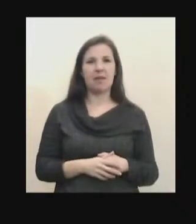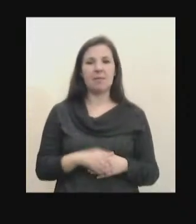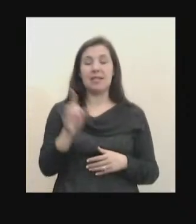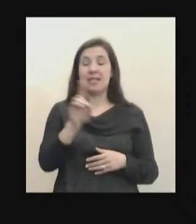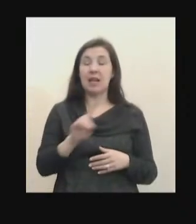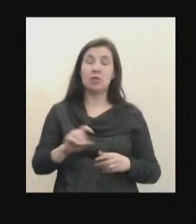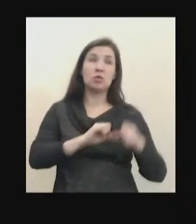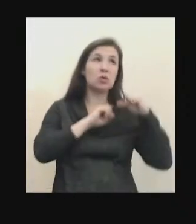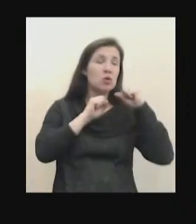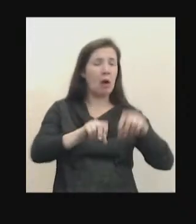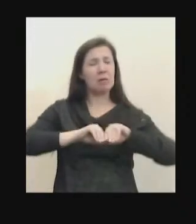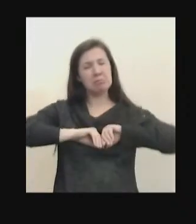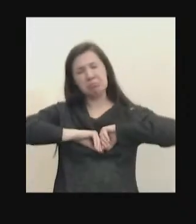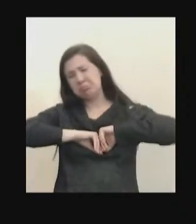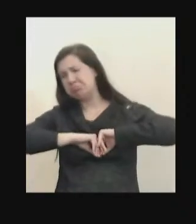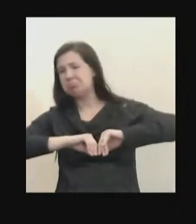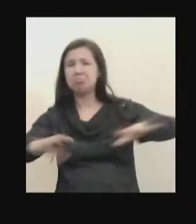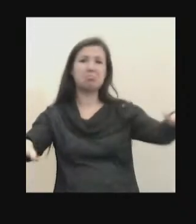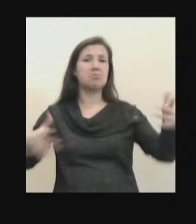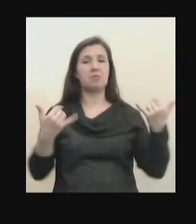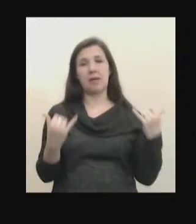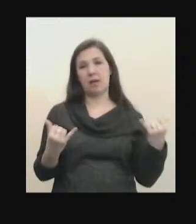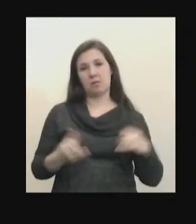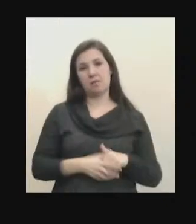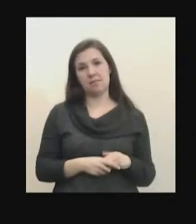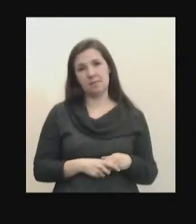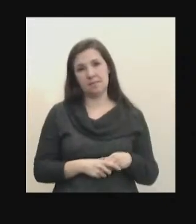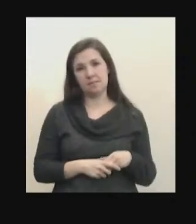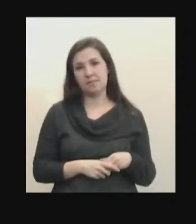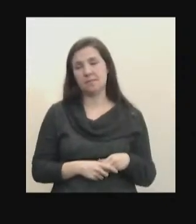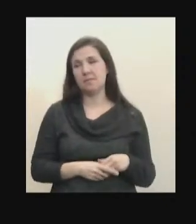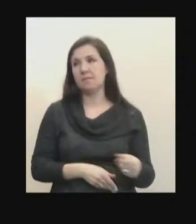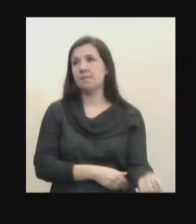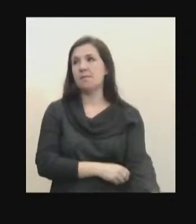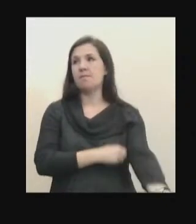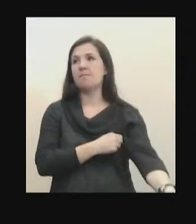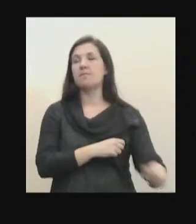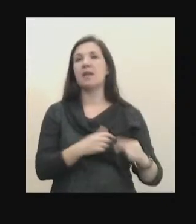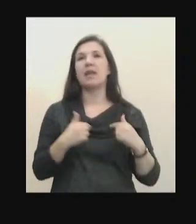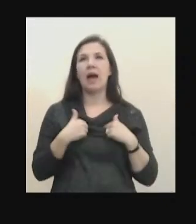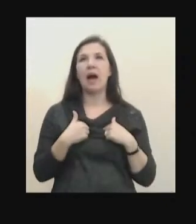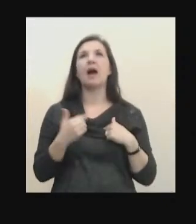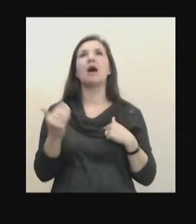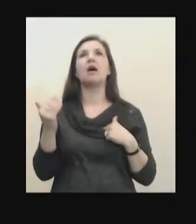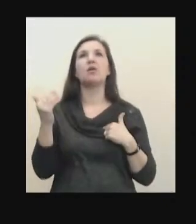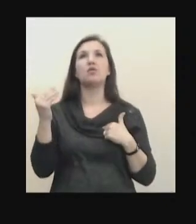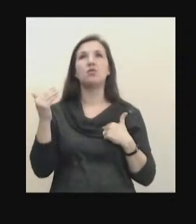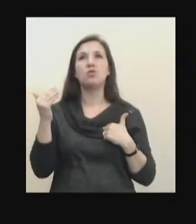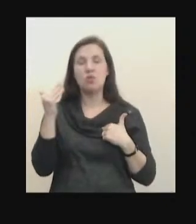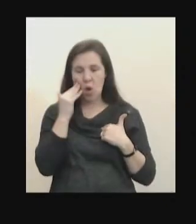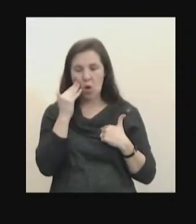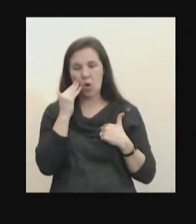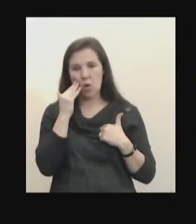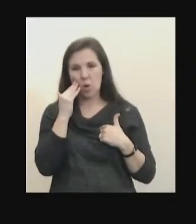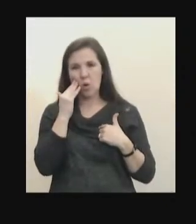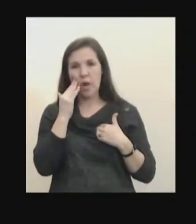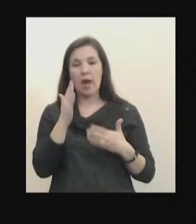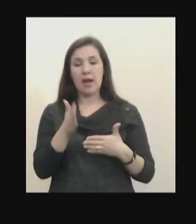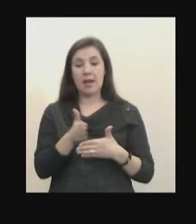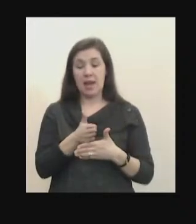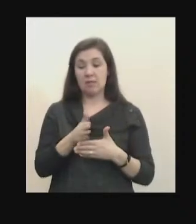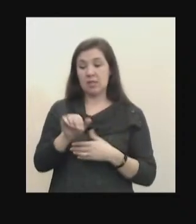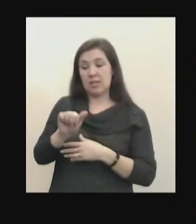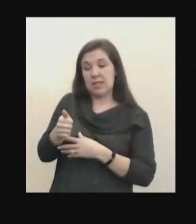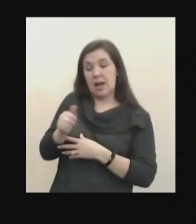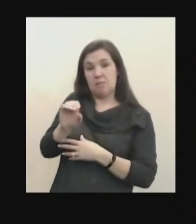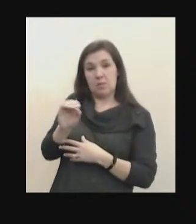wildfire throughout Erie County. And I know on average that 10% of all people